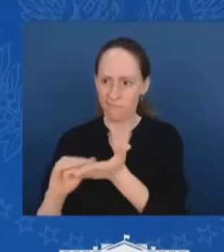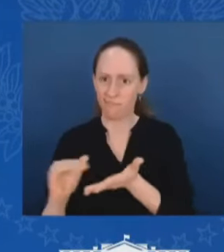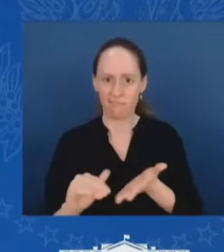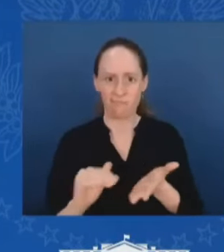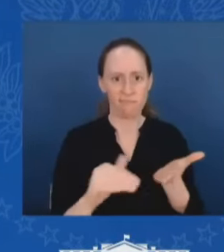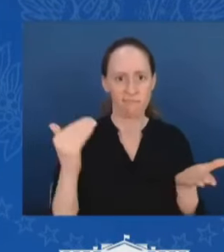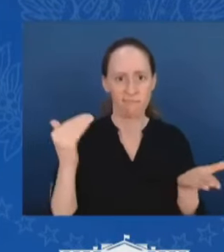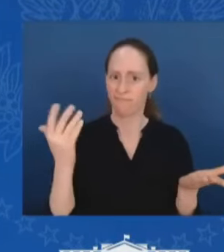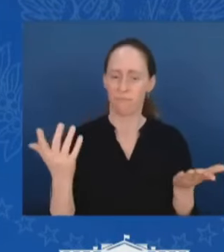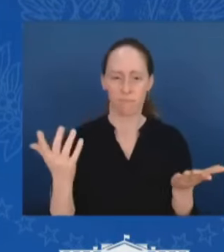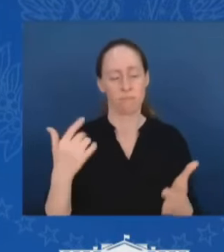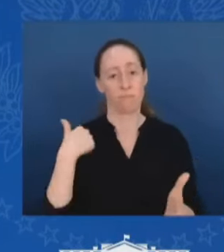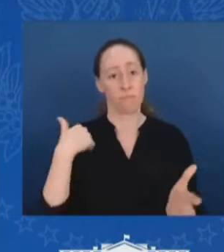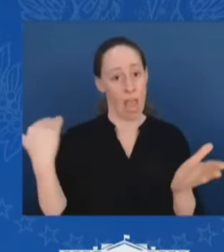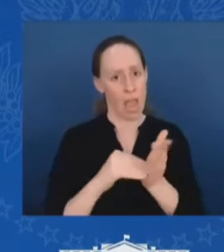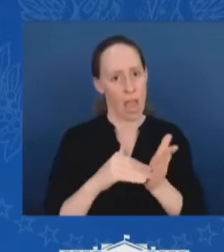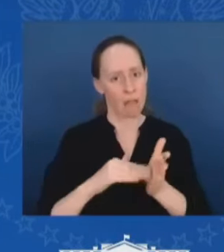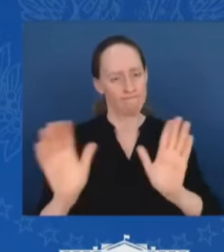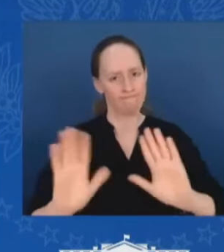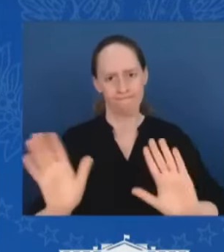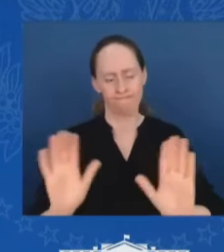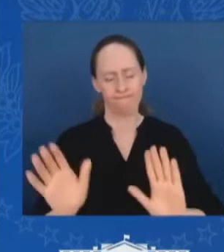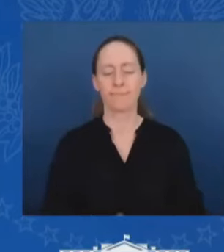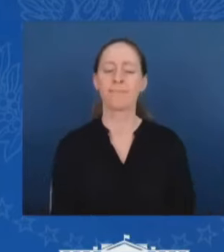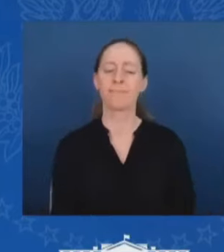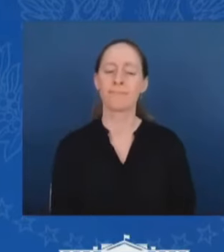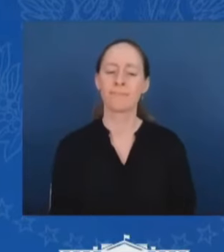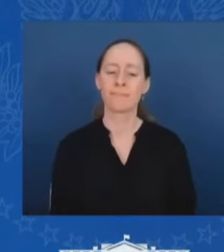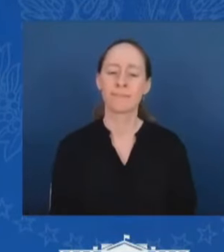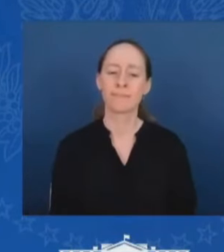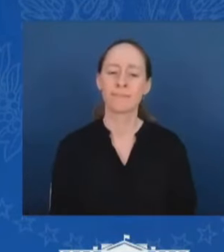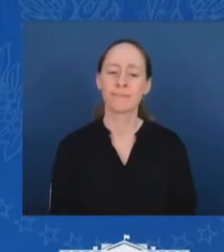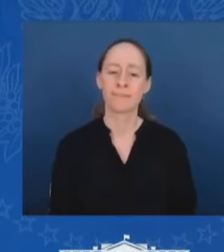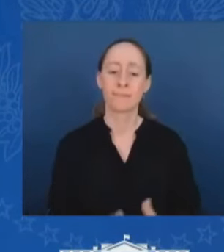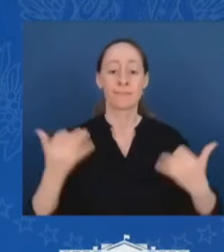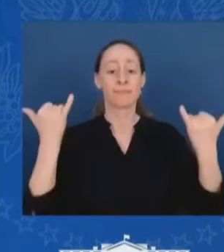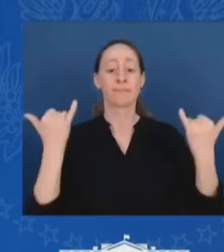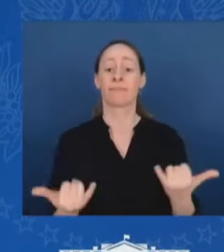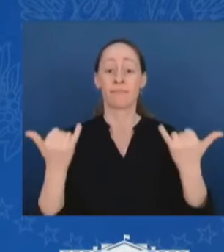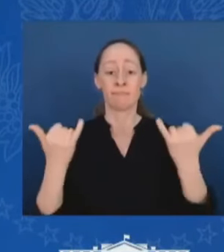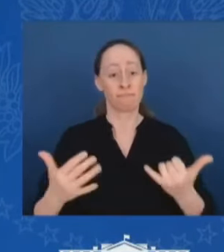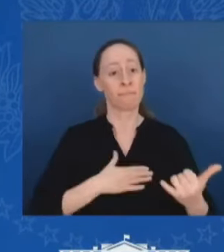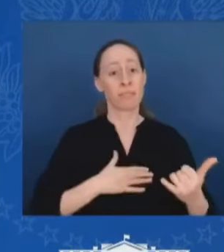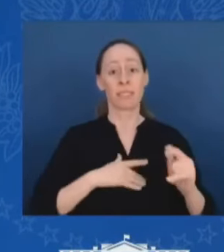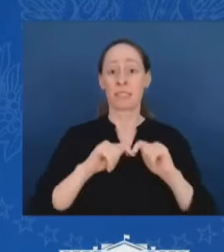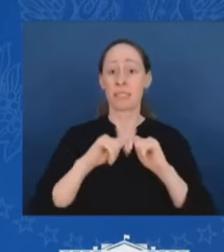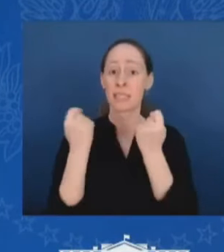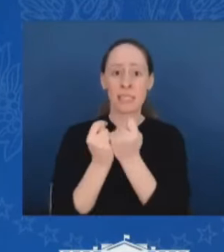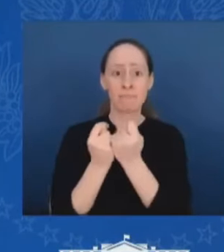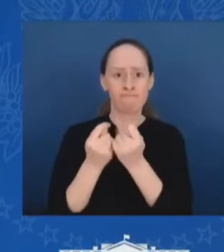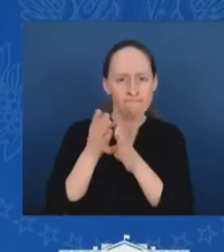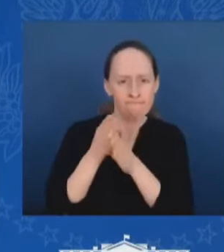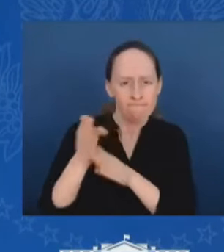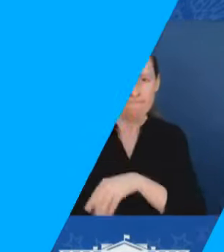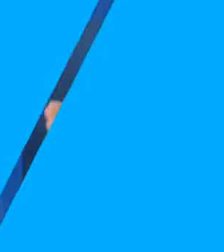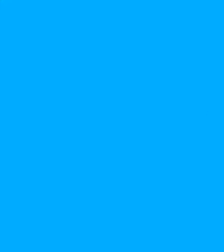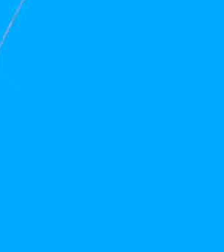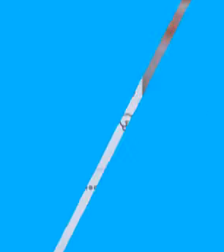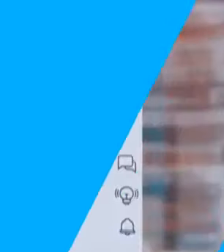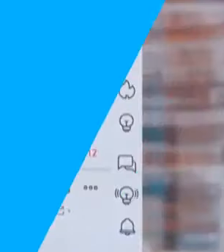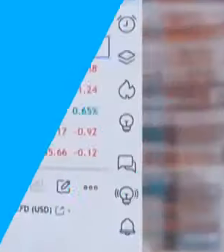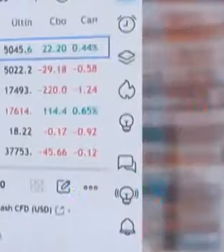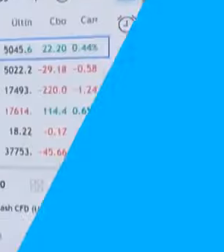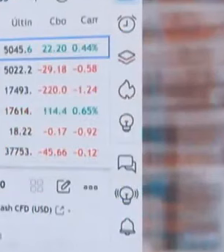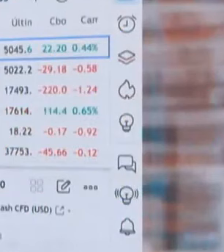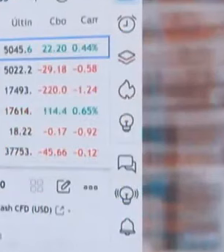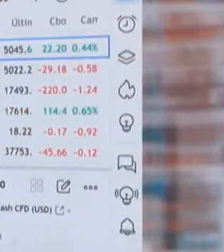investigating trade practices by the Chinese government regarding steel and aluminum. If that investigation confirms these anti-competitive trade